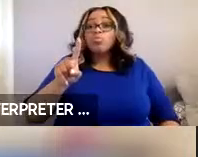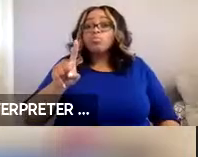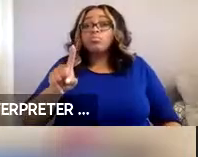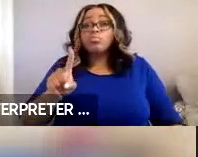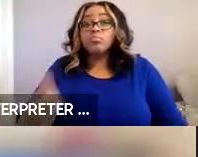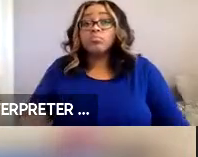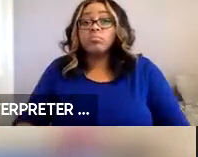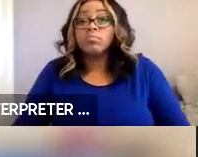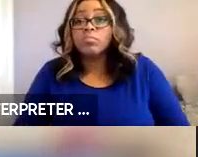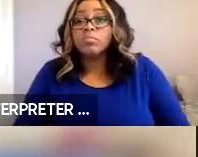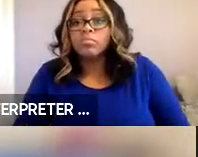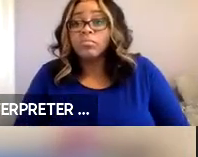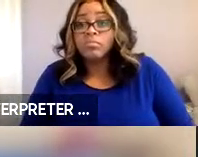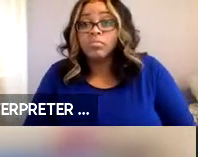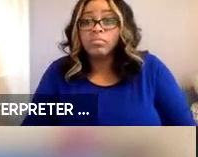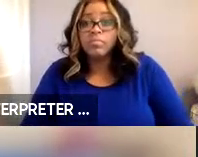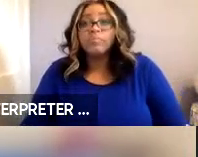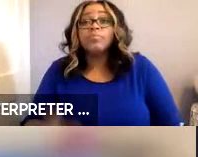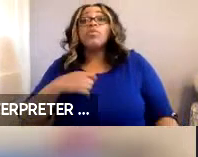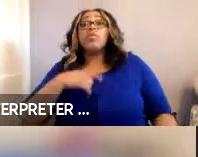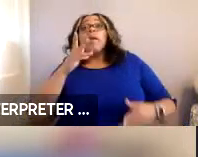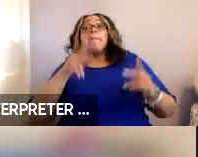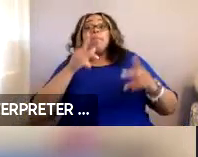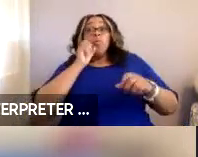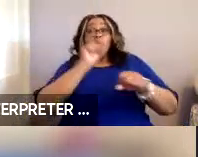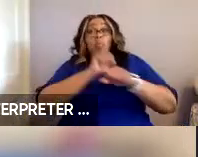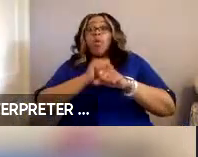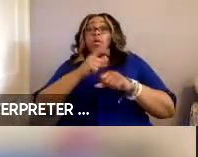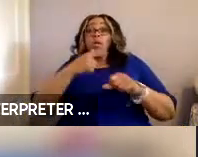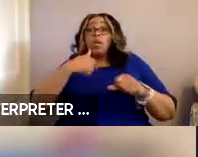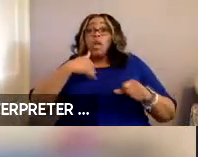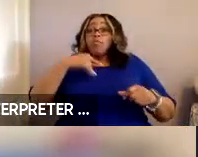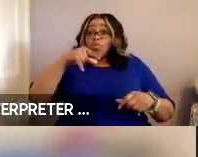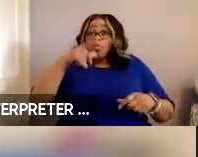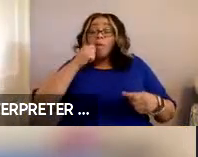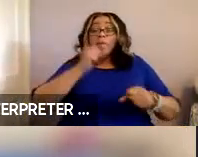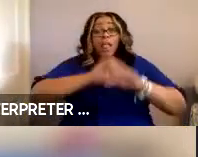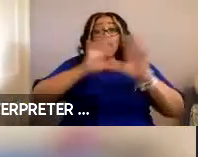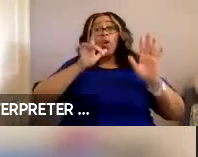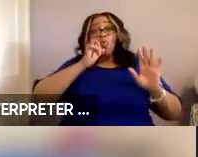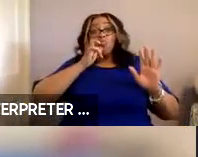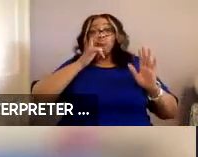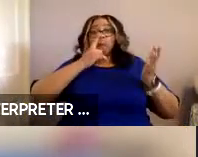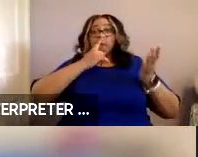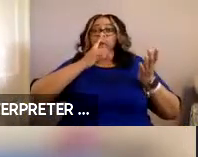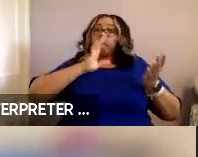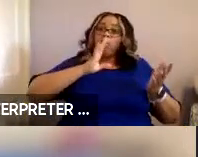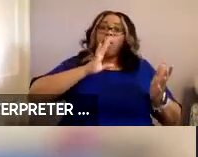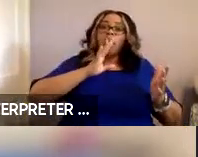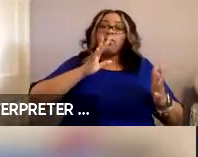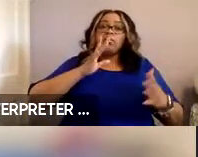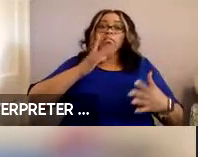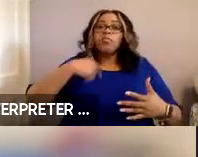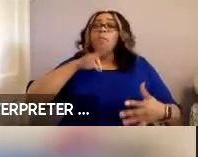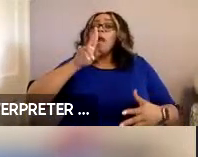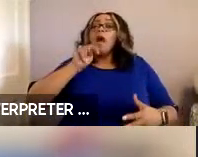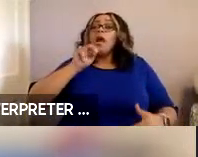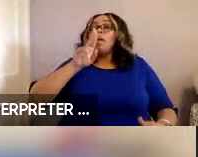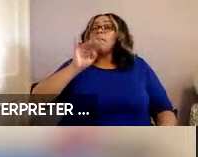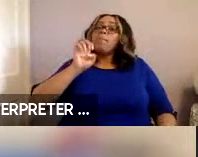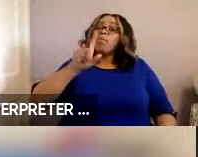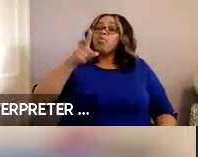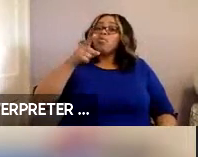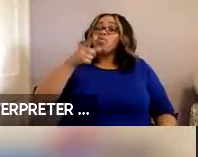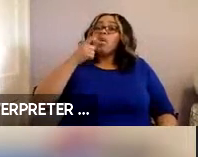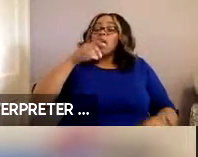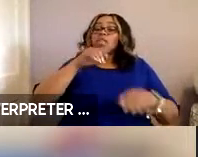we've got people working on the back end to have you on the queue. I'll try to be clear about who's up. We will be unmuting you in the